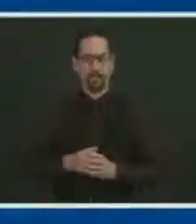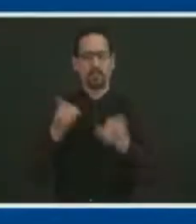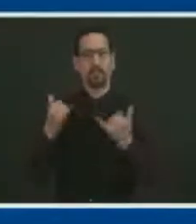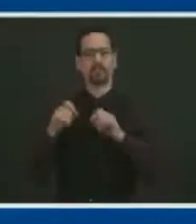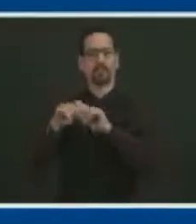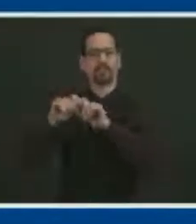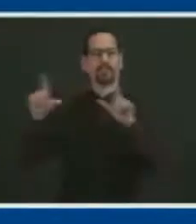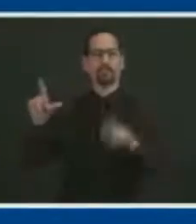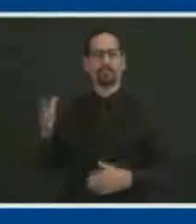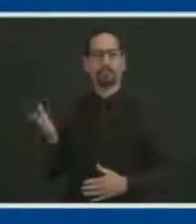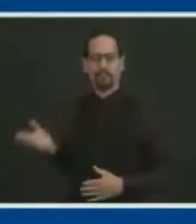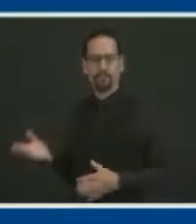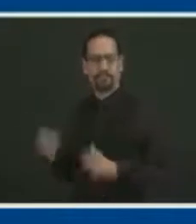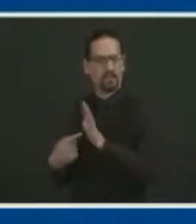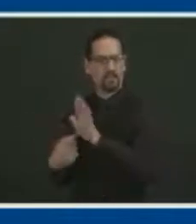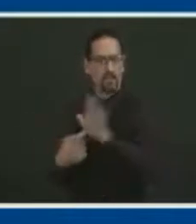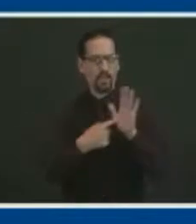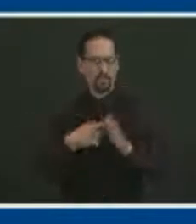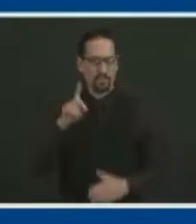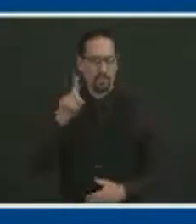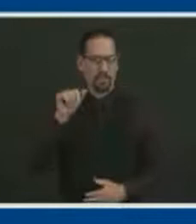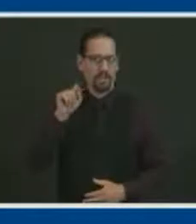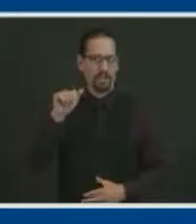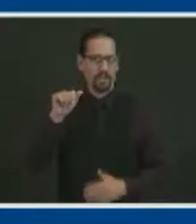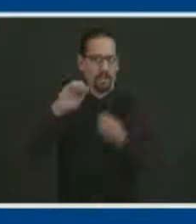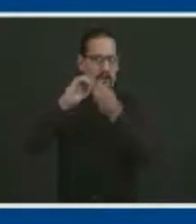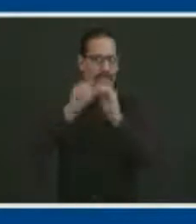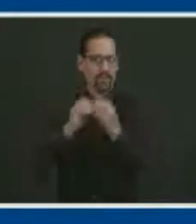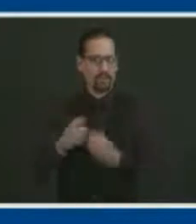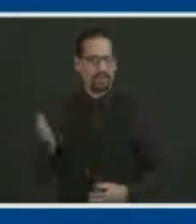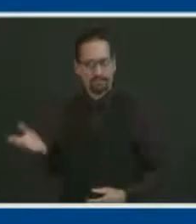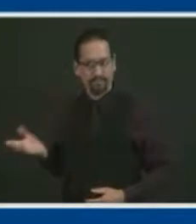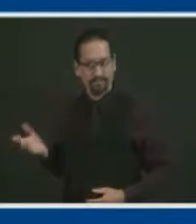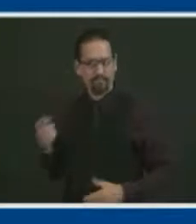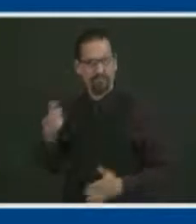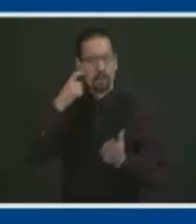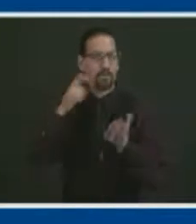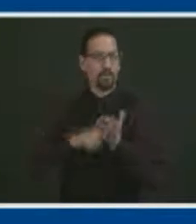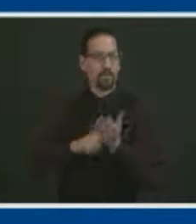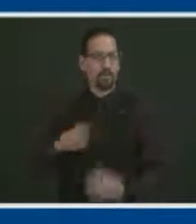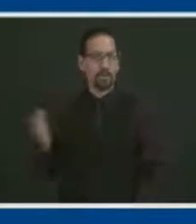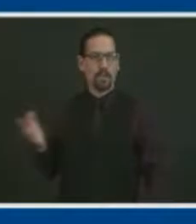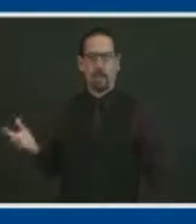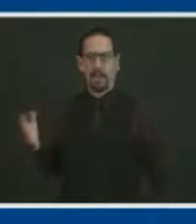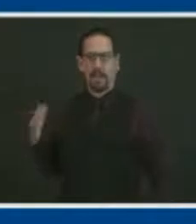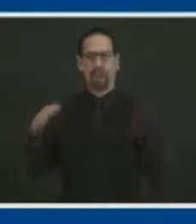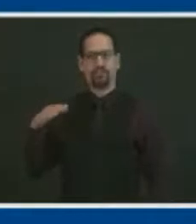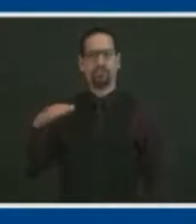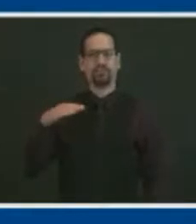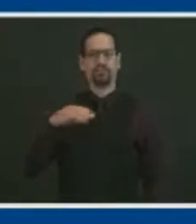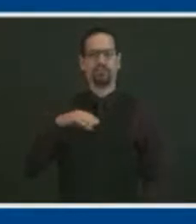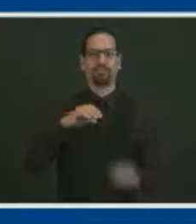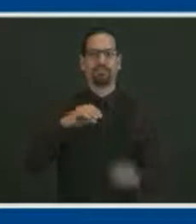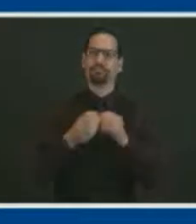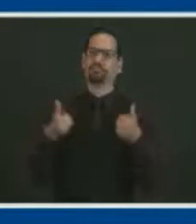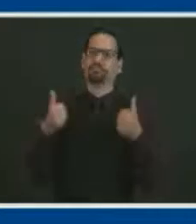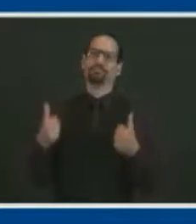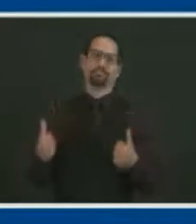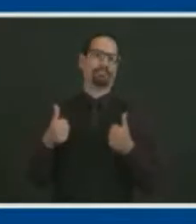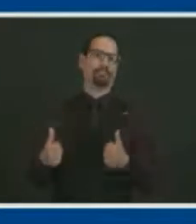Okay, we'll begin as we always do. We'll put the data up on the screen. As you can see, more good